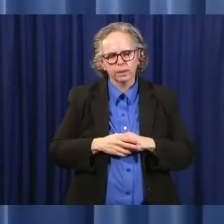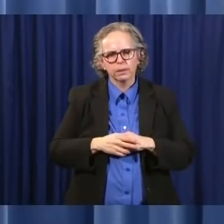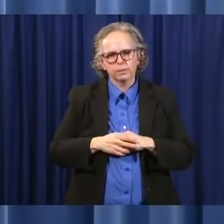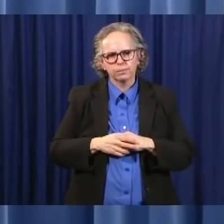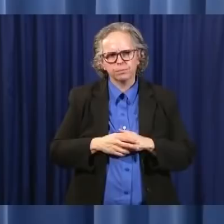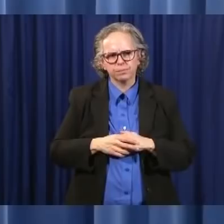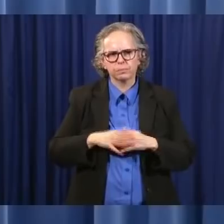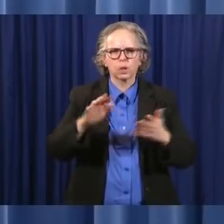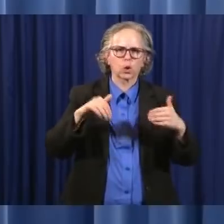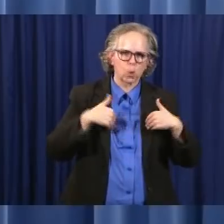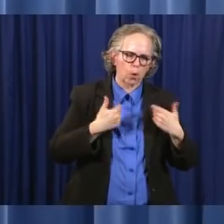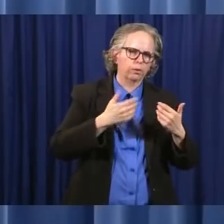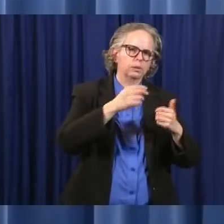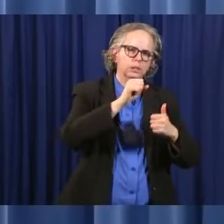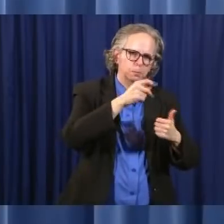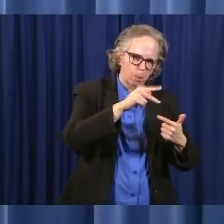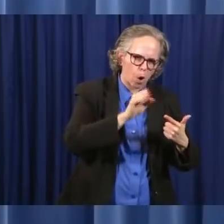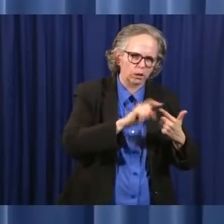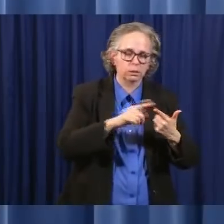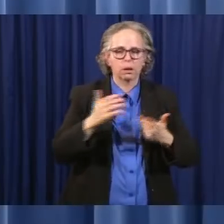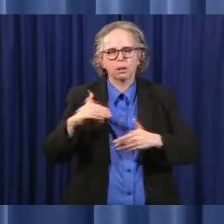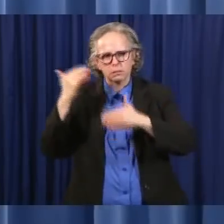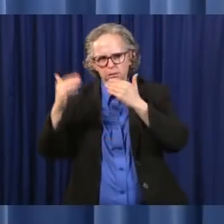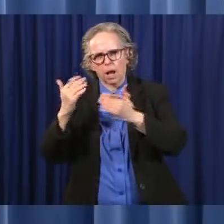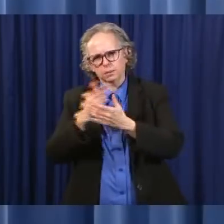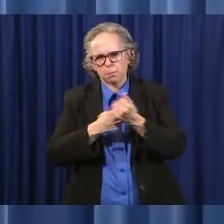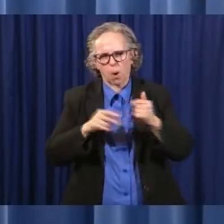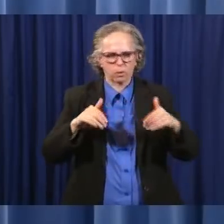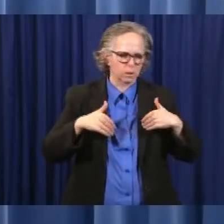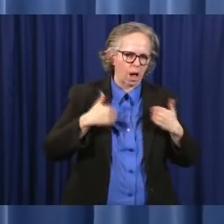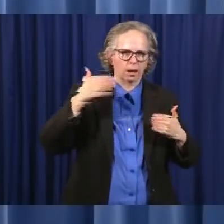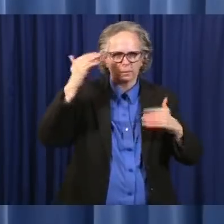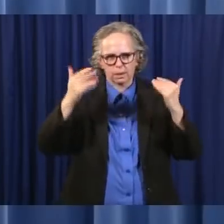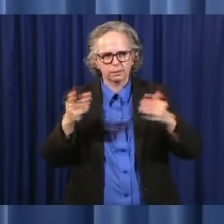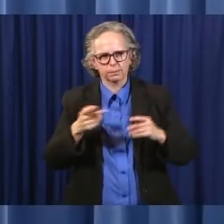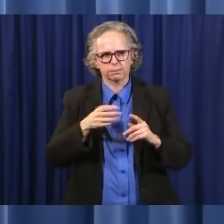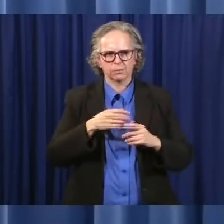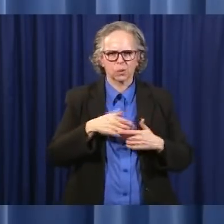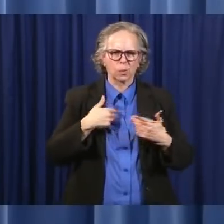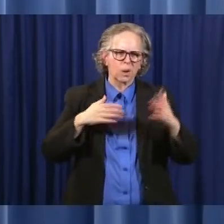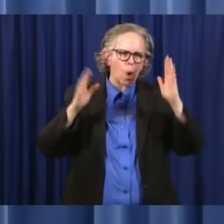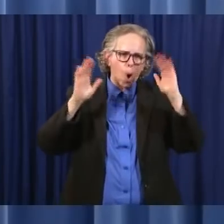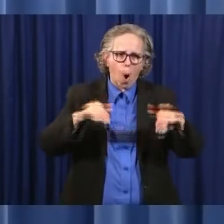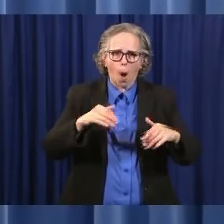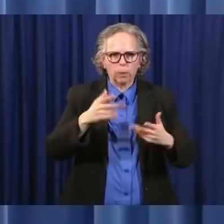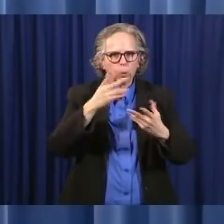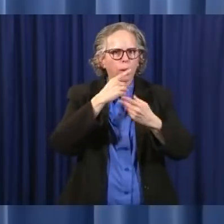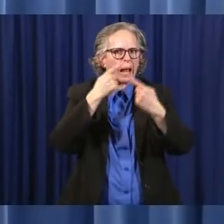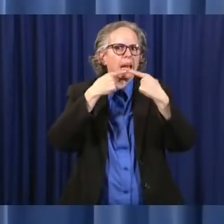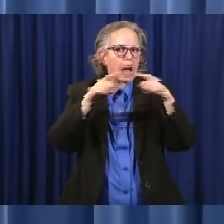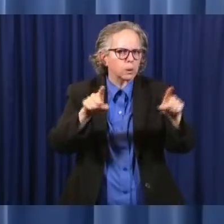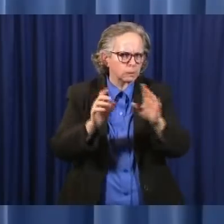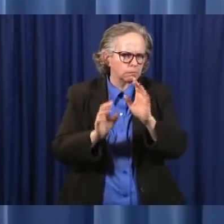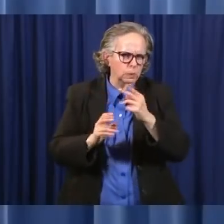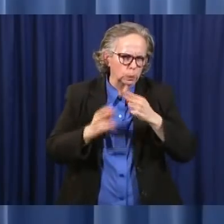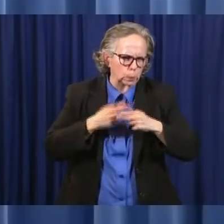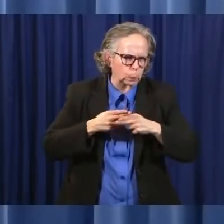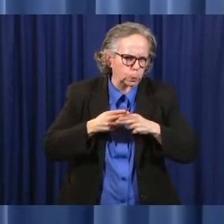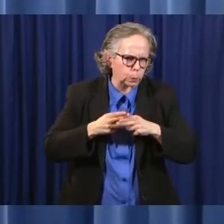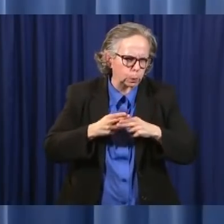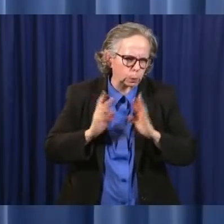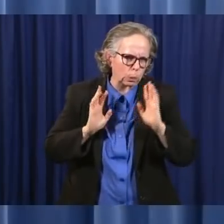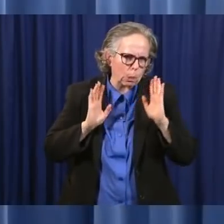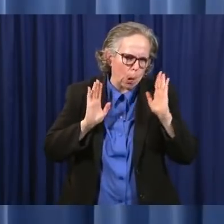youth and adult sports. And so we hope to have something out fairly shortly as